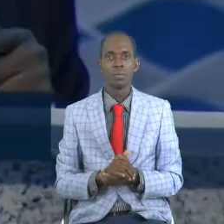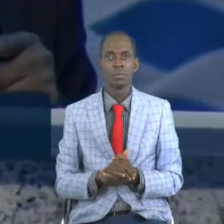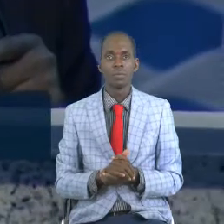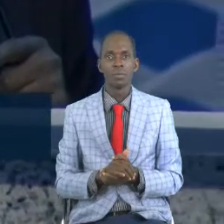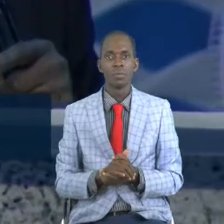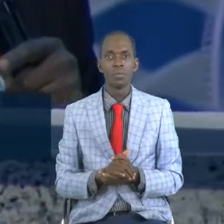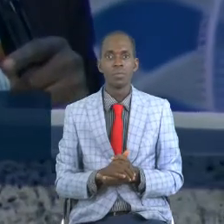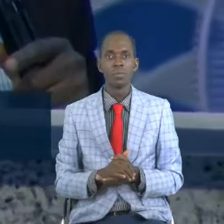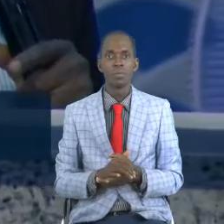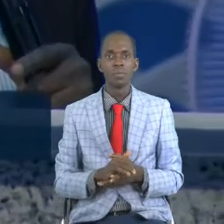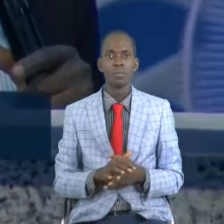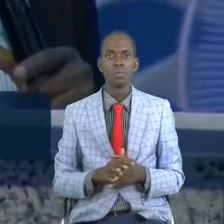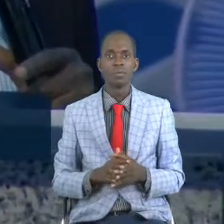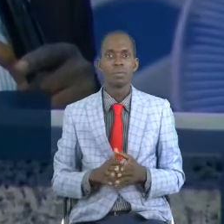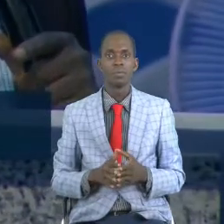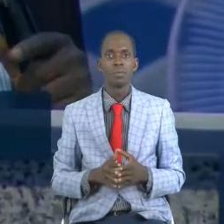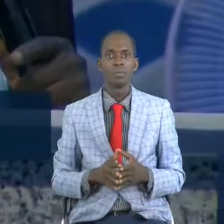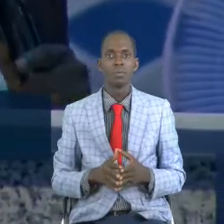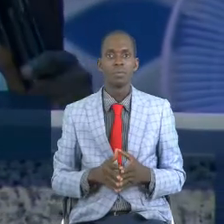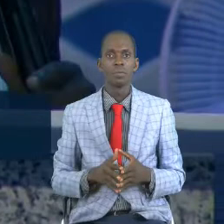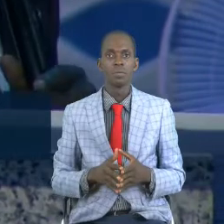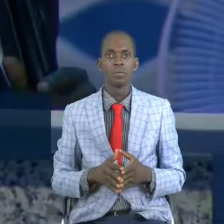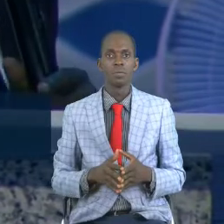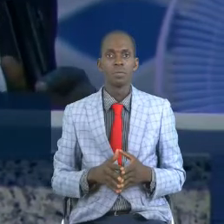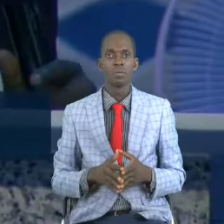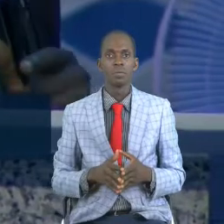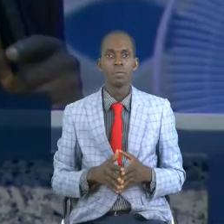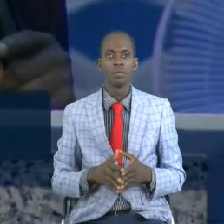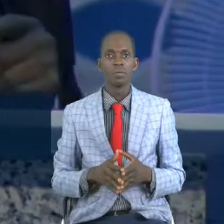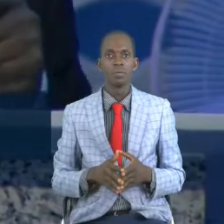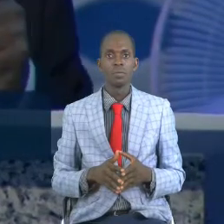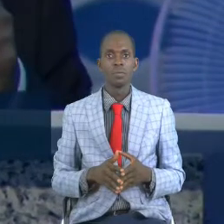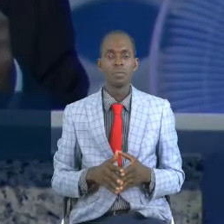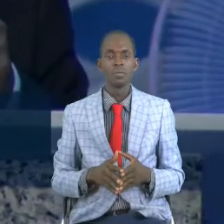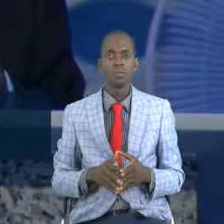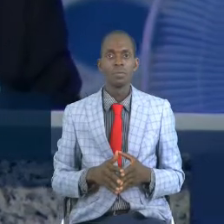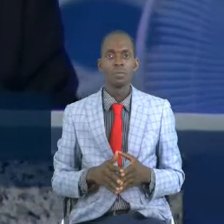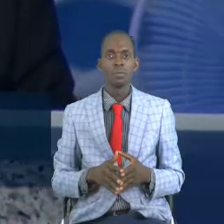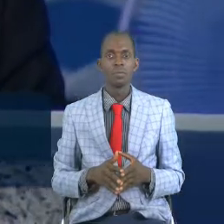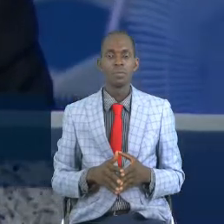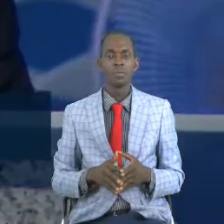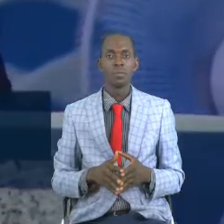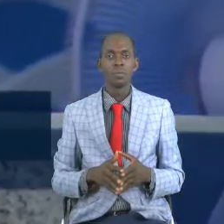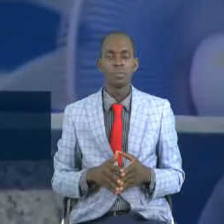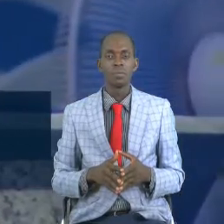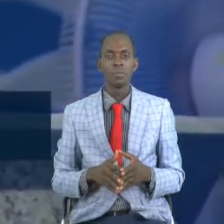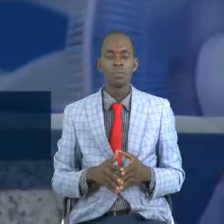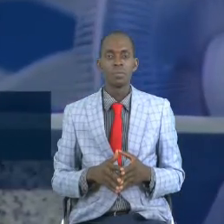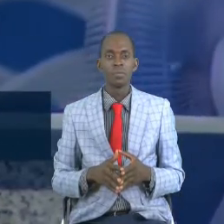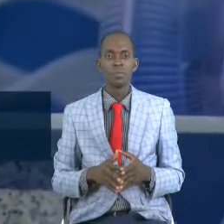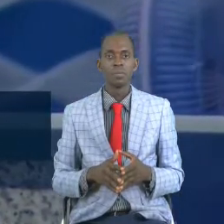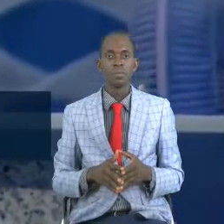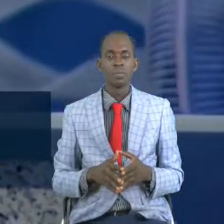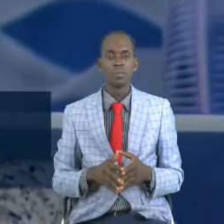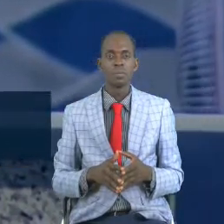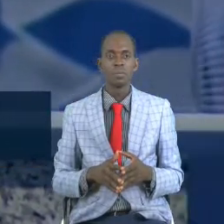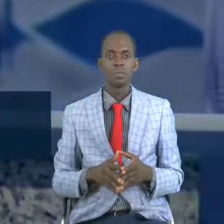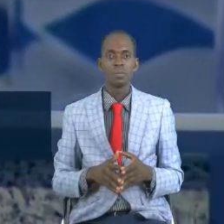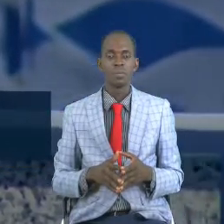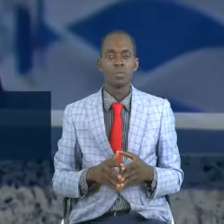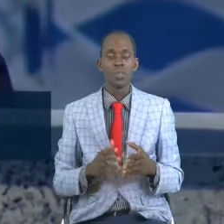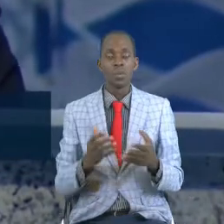back there okay i've i've seen there in the middle finish there how about this side